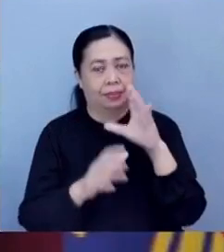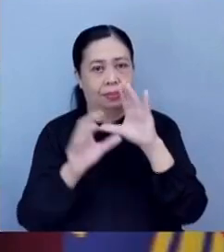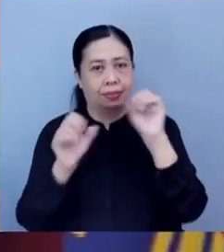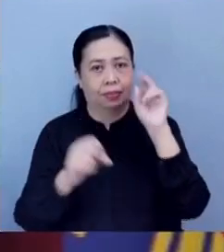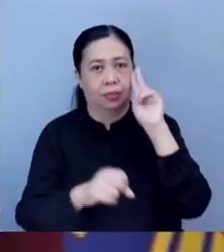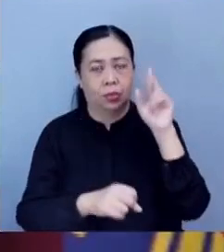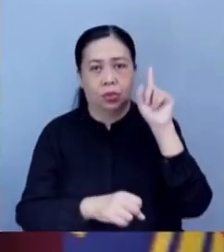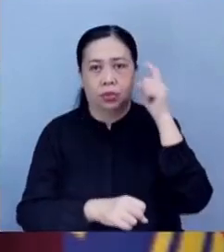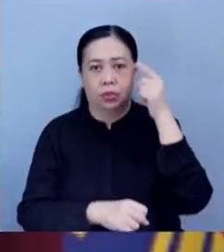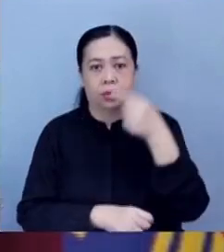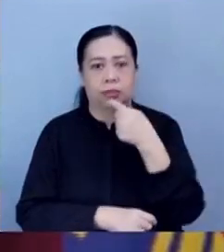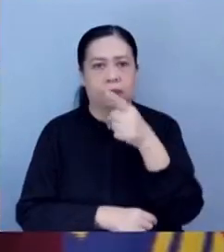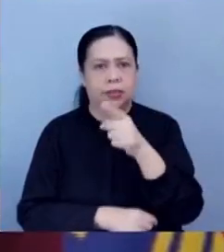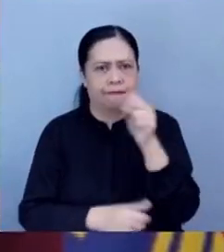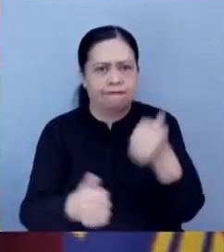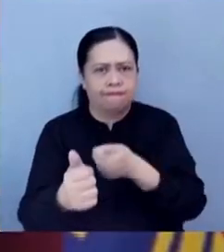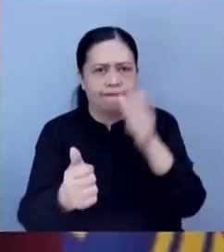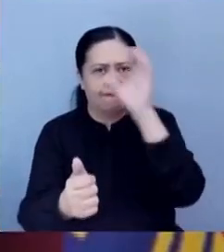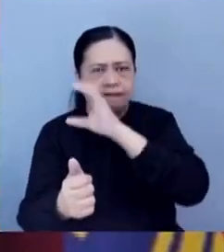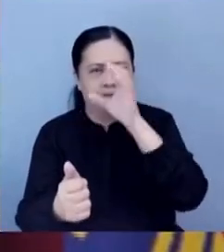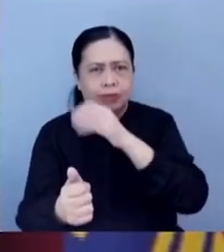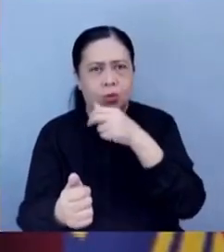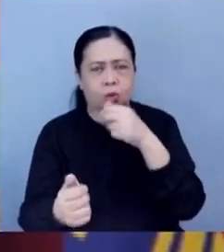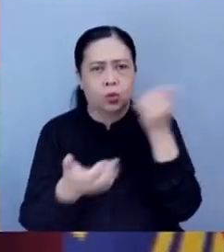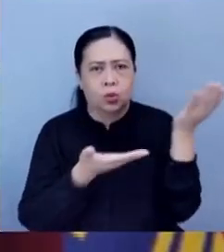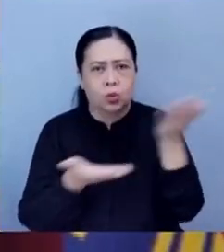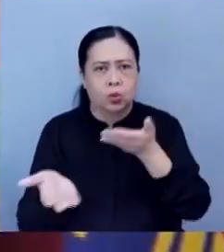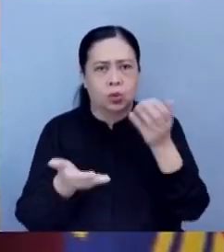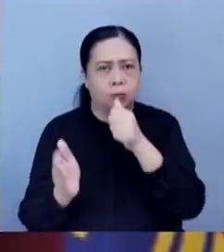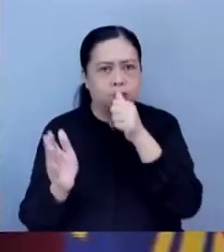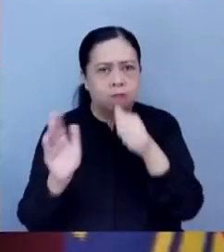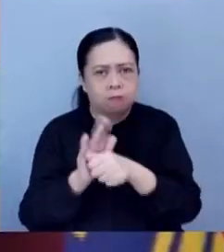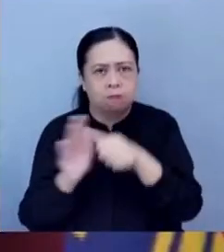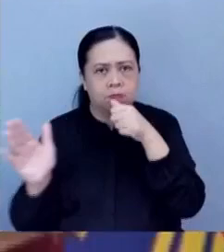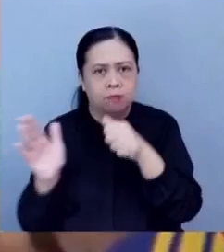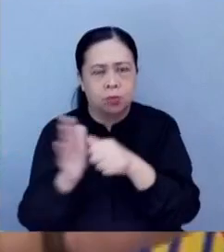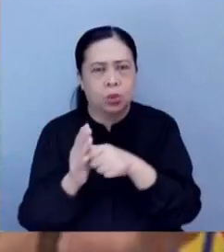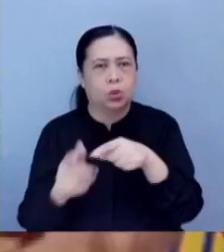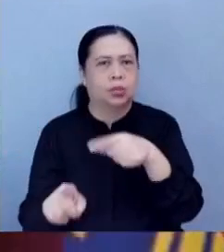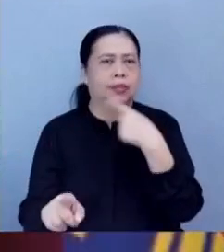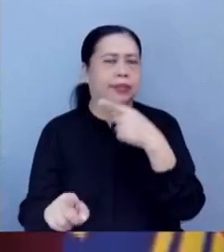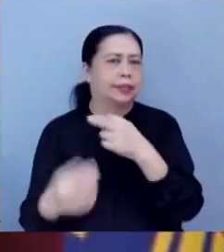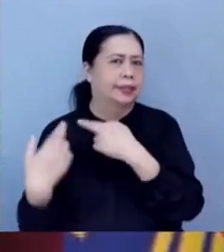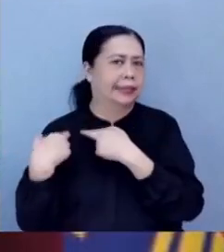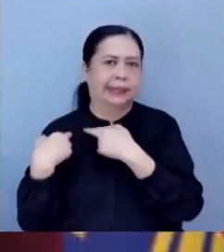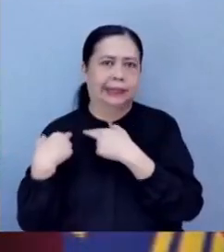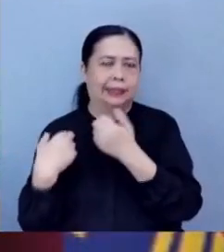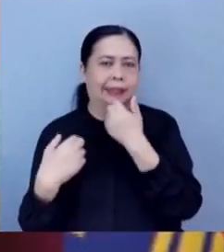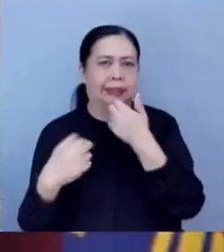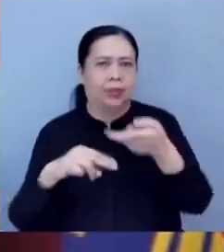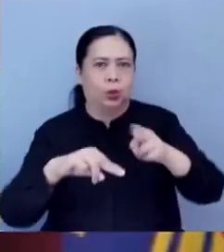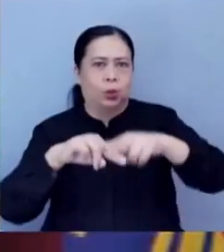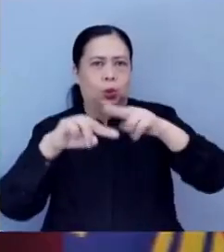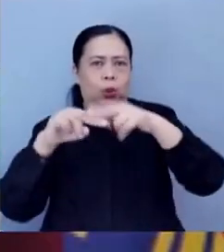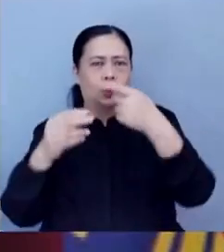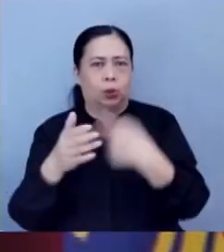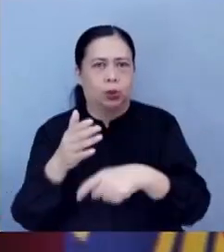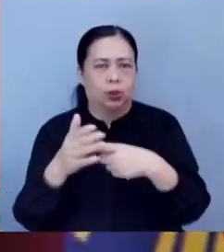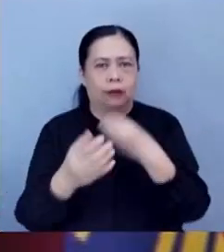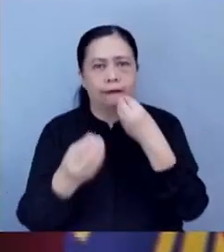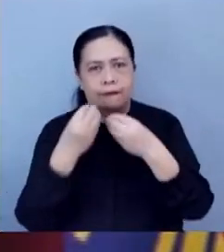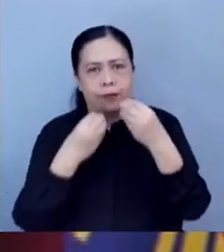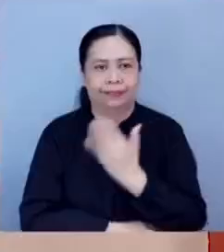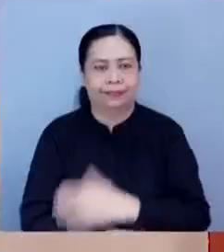government agencies to go after agriculture smugglers and hoarders whom he says are responsible for the rising costs of food in the